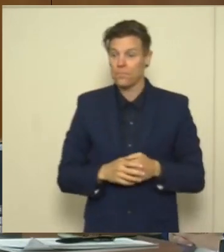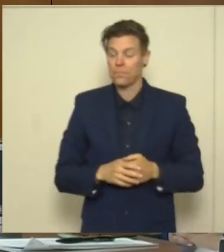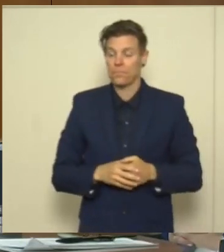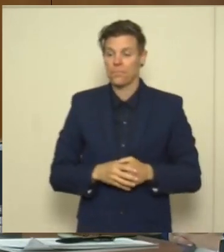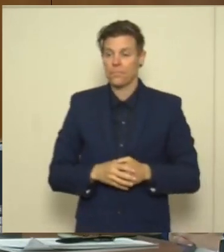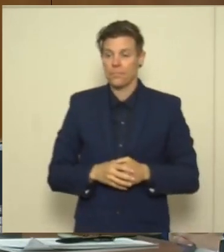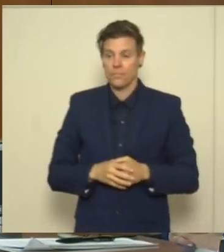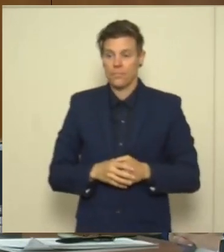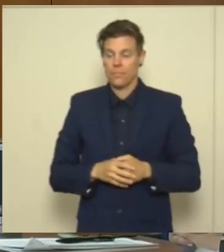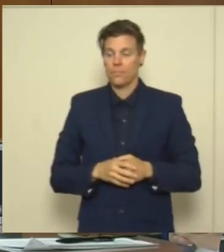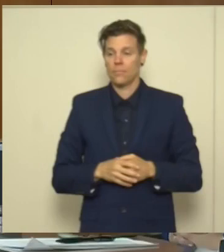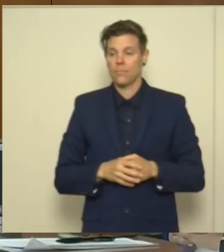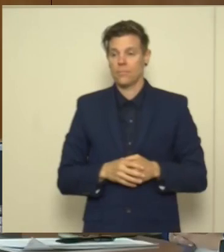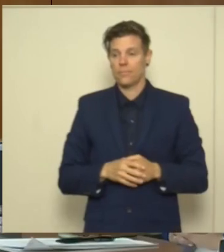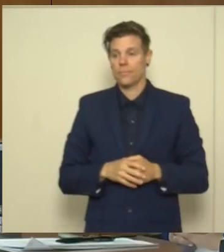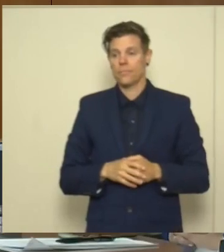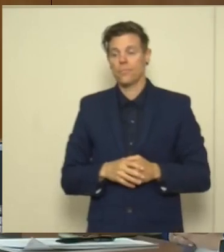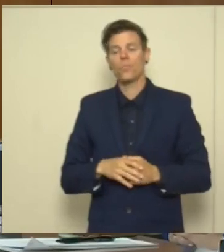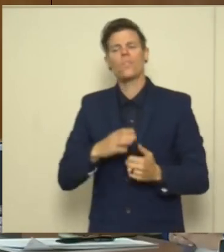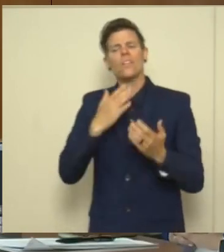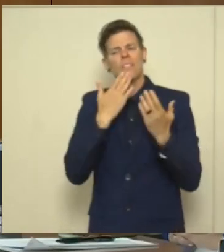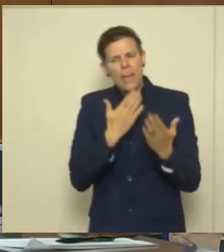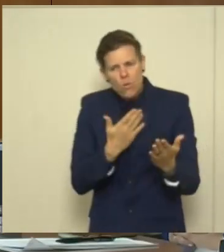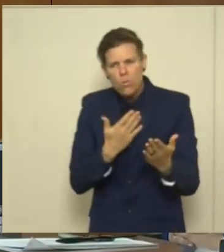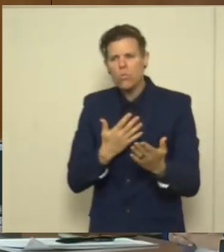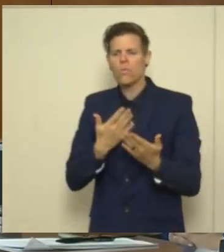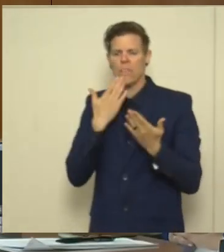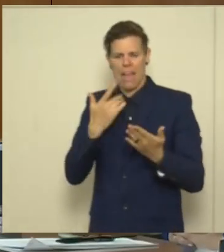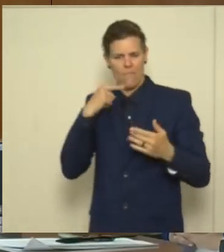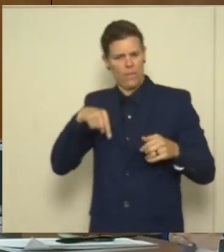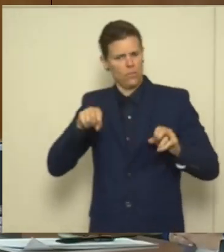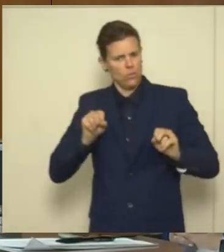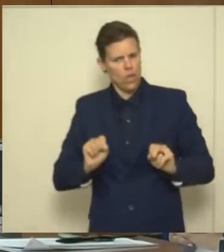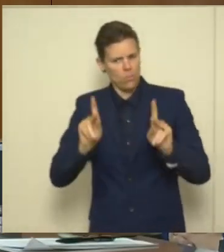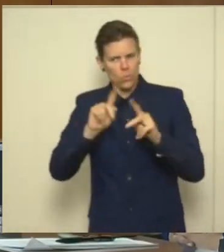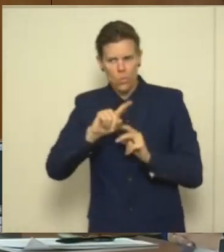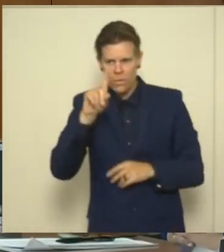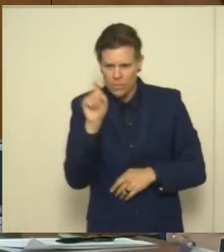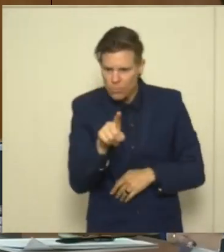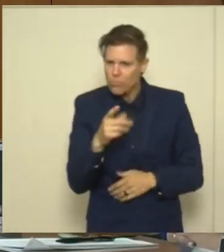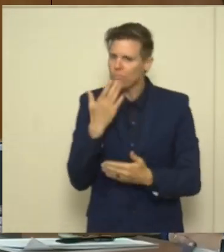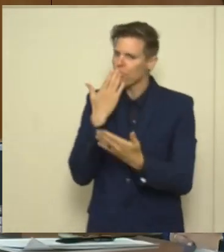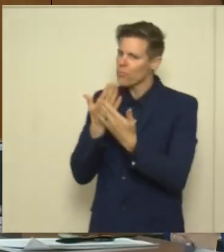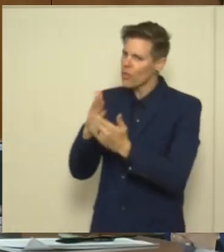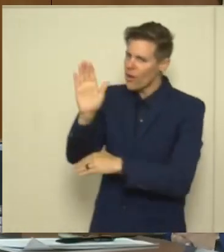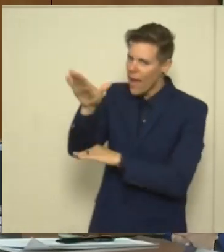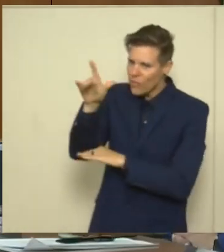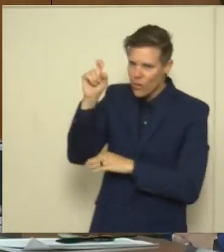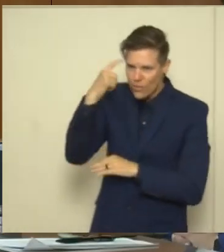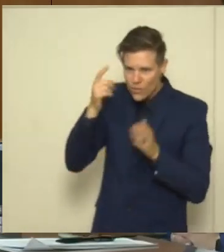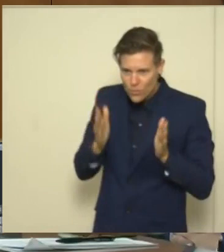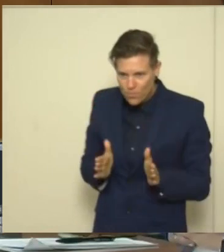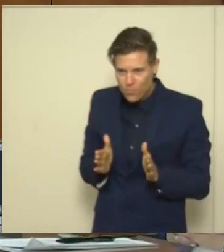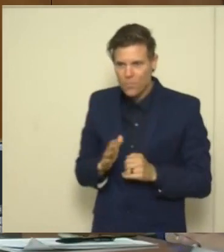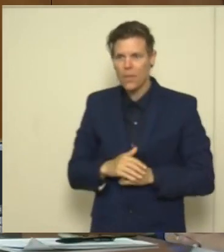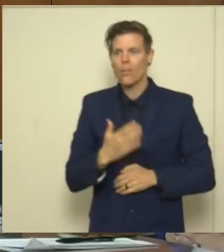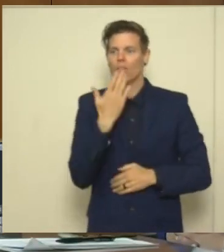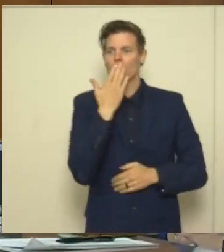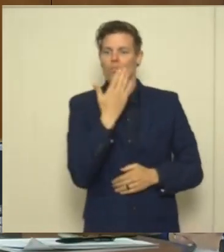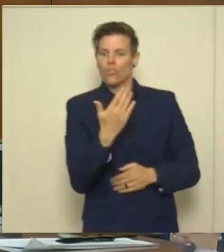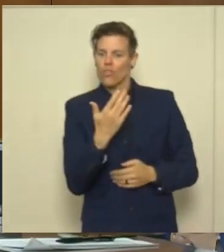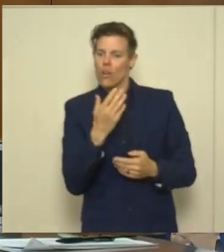Thank you. Thanks for the opportunity. Good afternoon, Governor and Madam Secretary. Wanted to ask about the travel quarantine